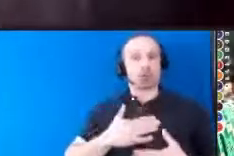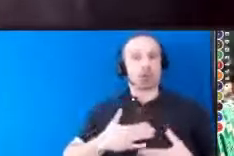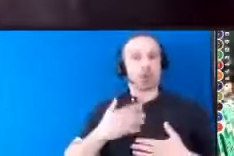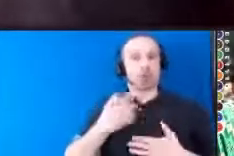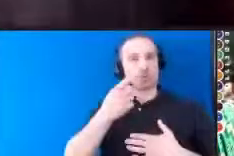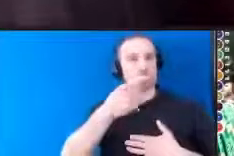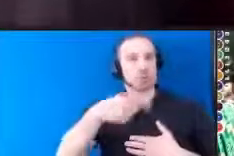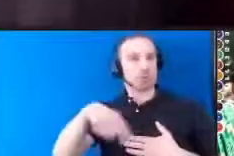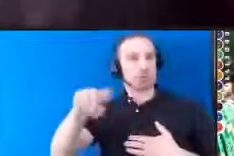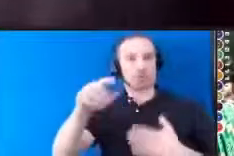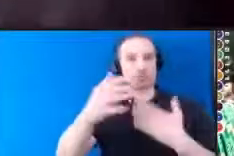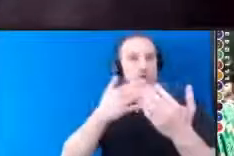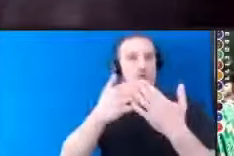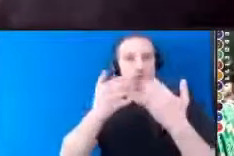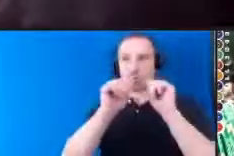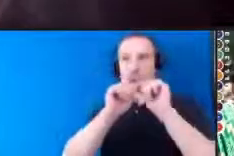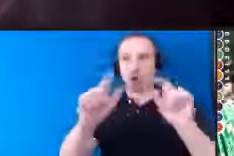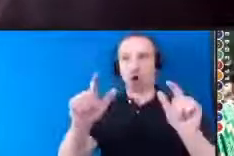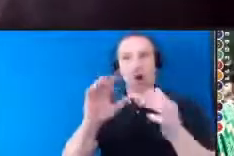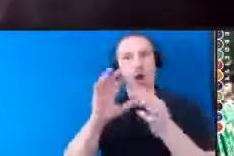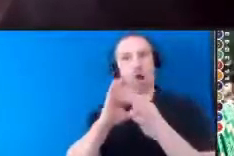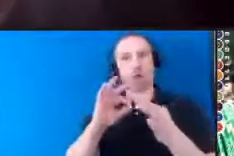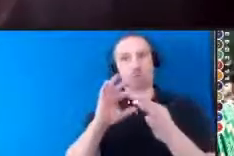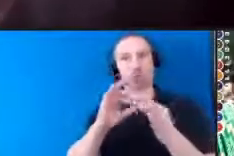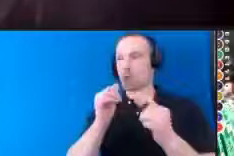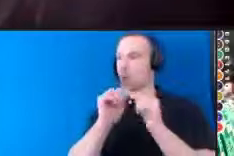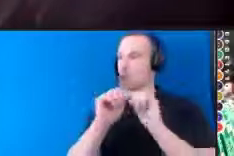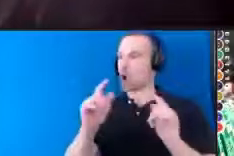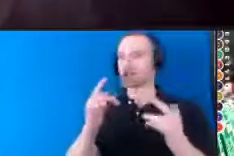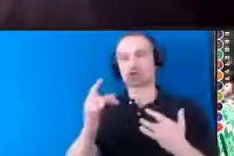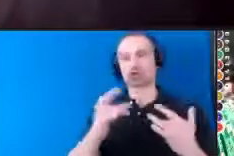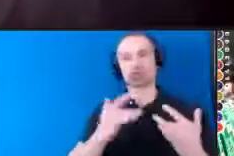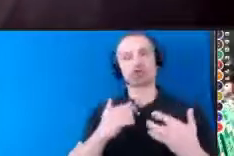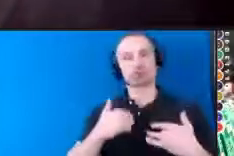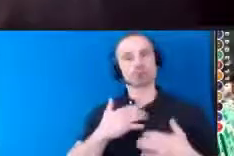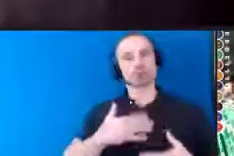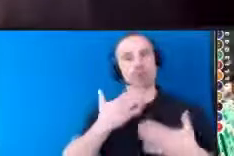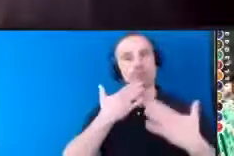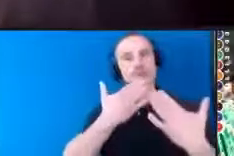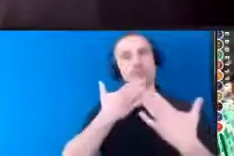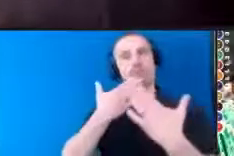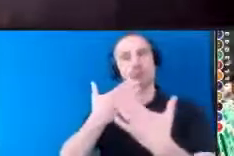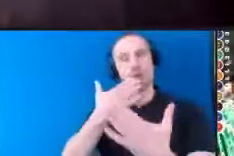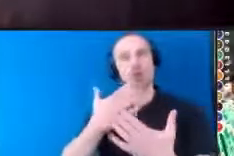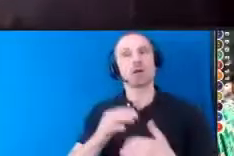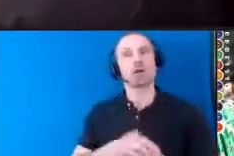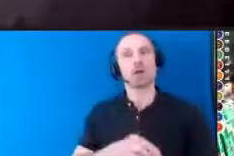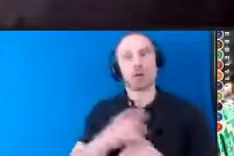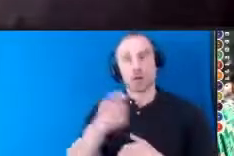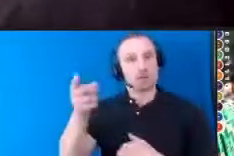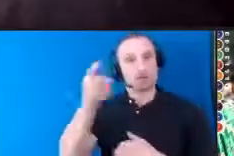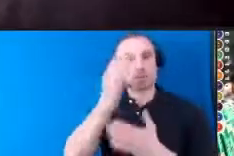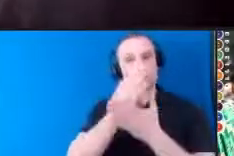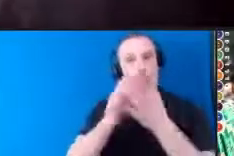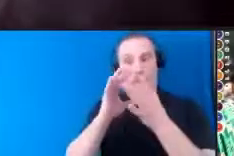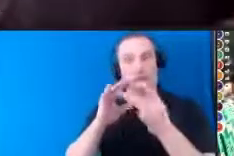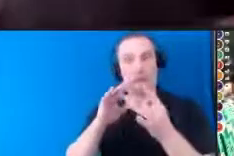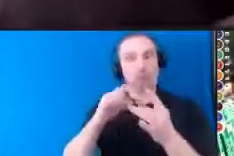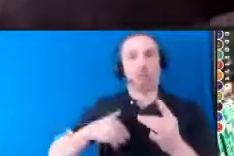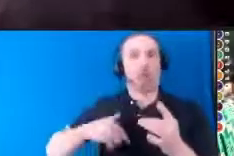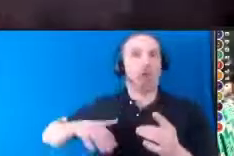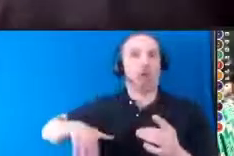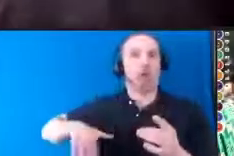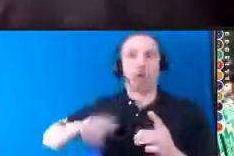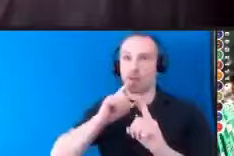And today there were a few comments that came to us. We wanted to let you know that we heard you, and we will be sure to clarify